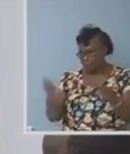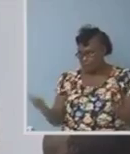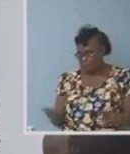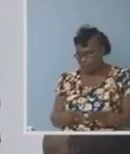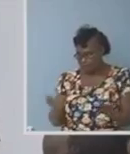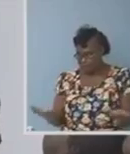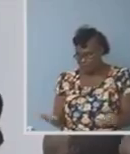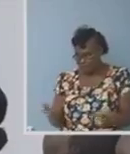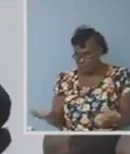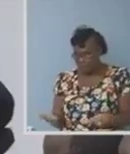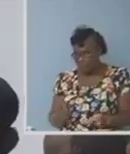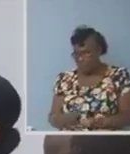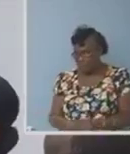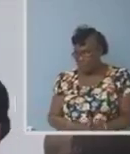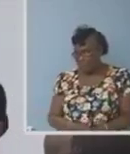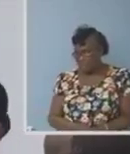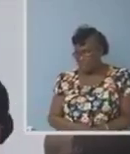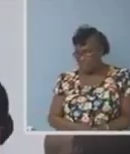please.